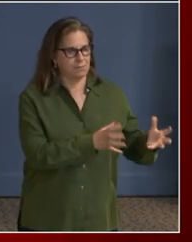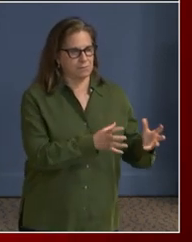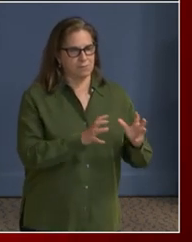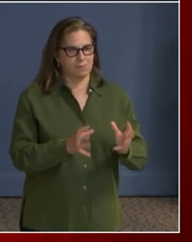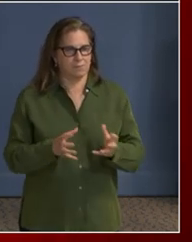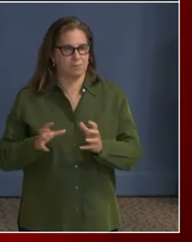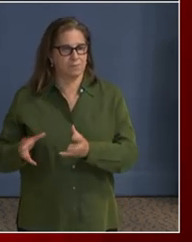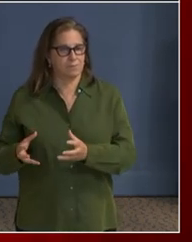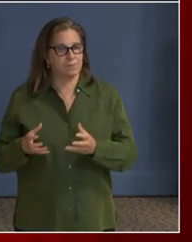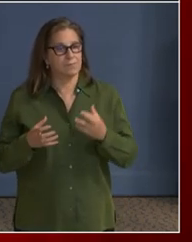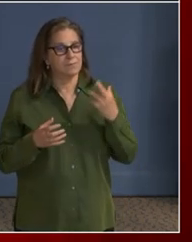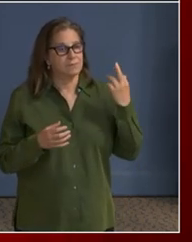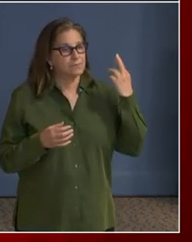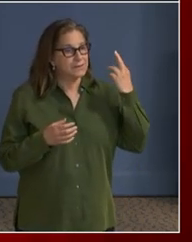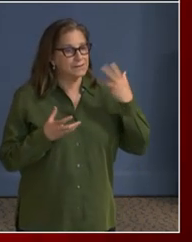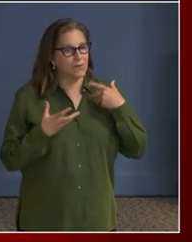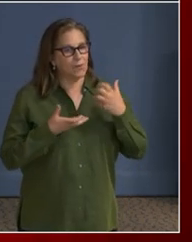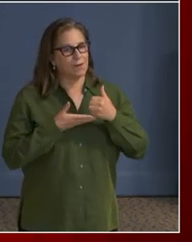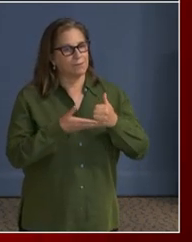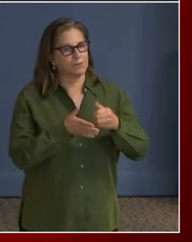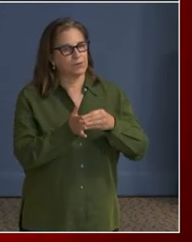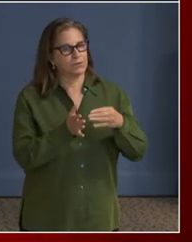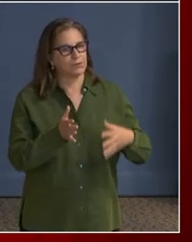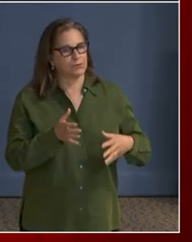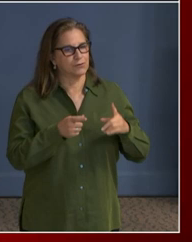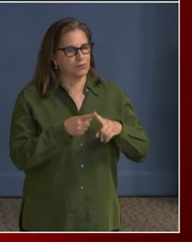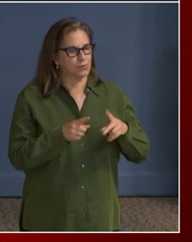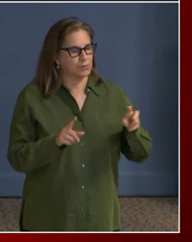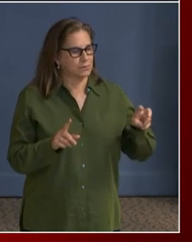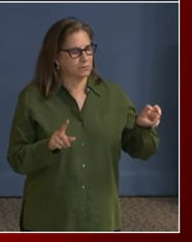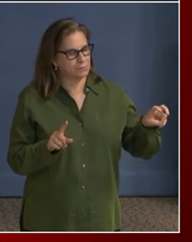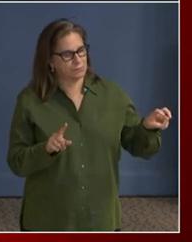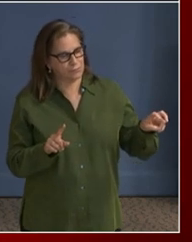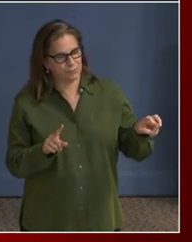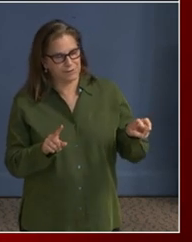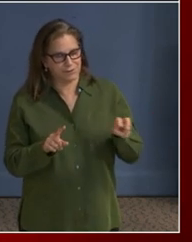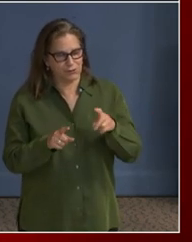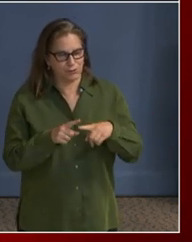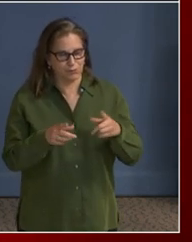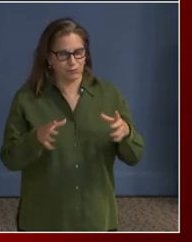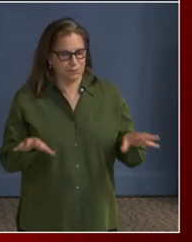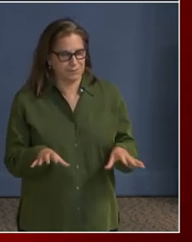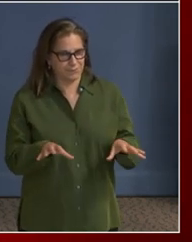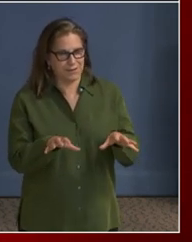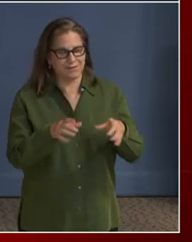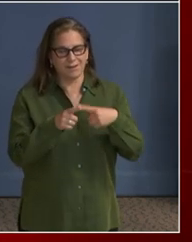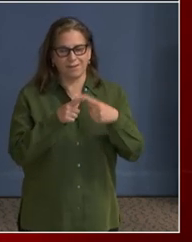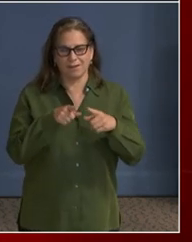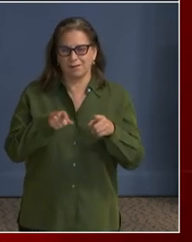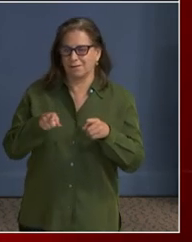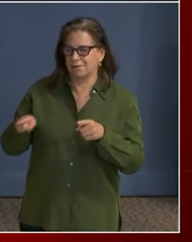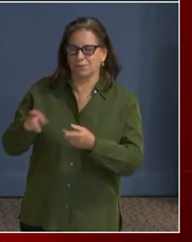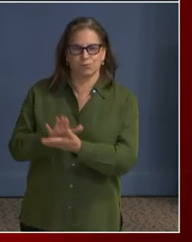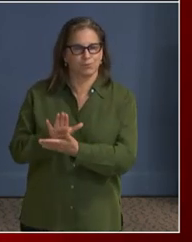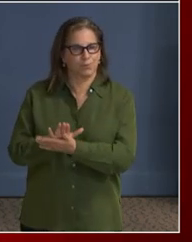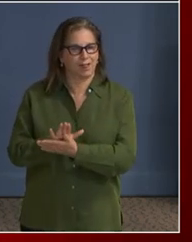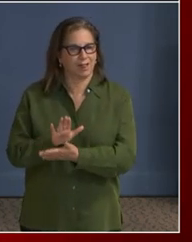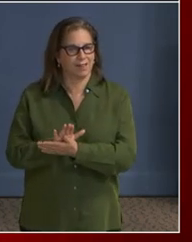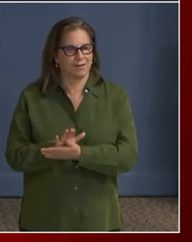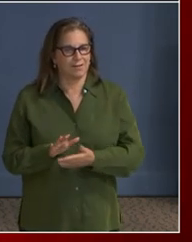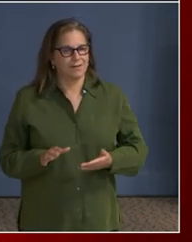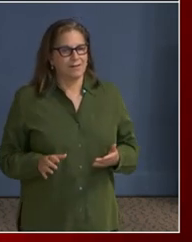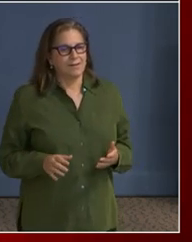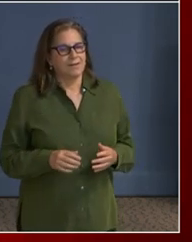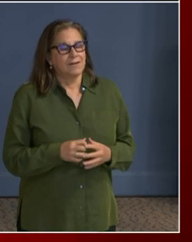transition into a new grade or school. The program will take place at your child's school in accordance